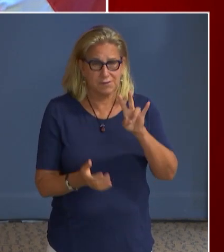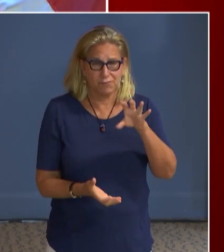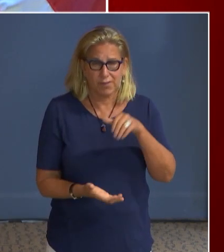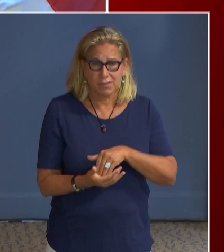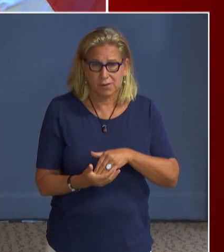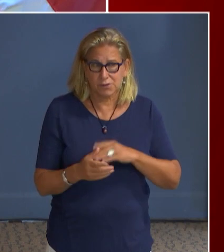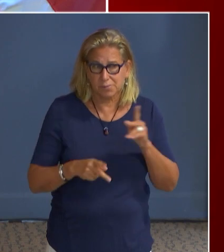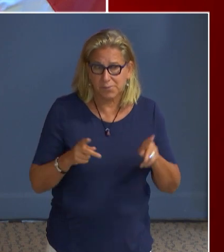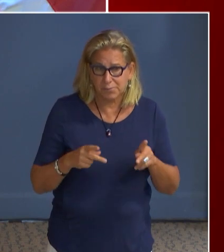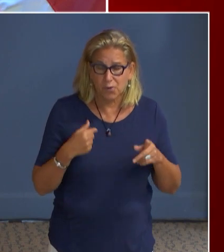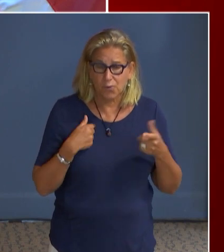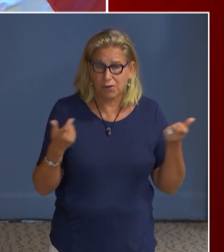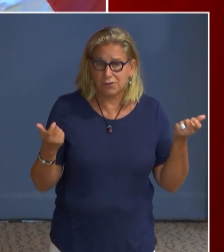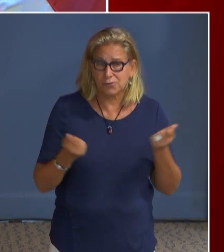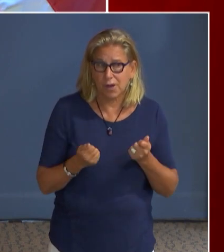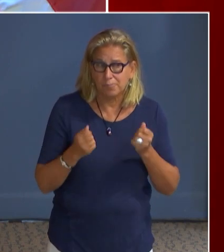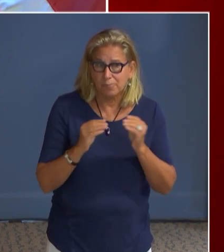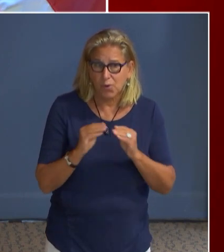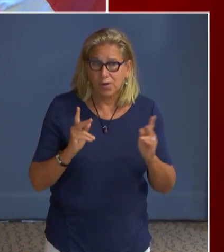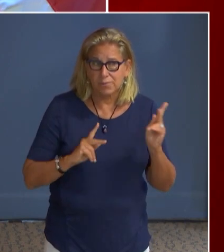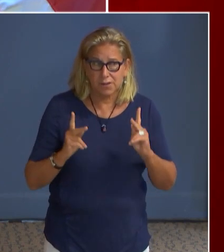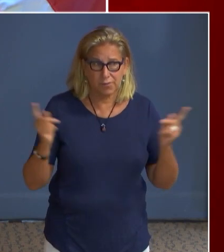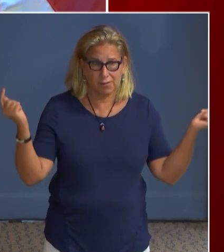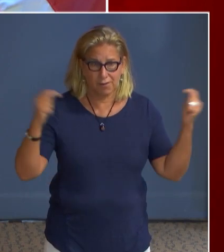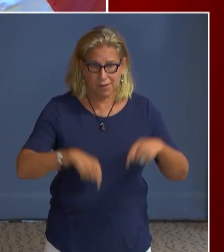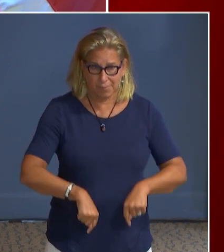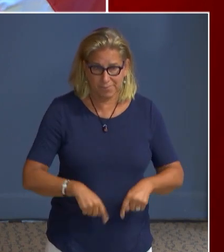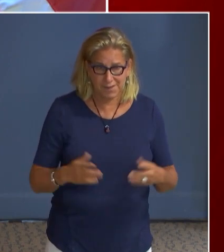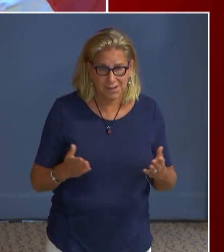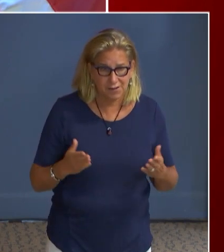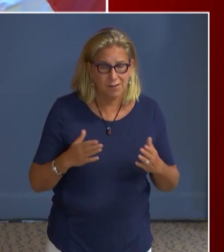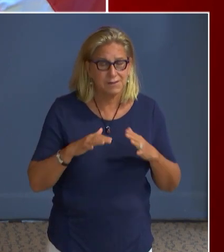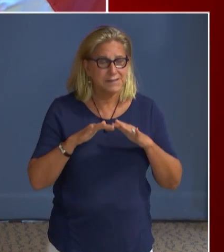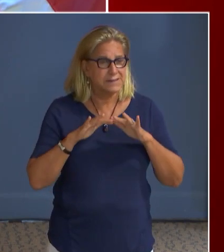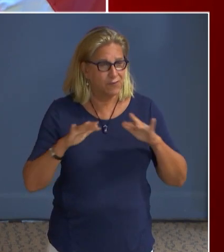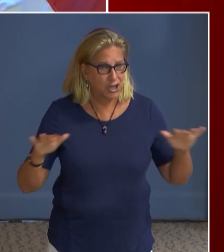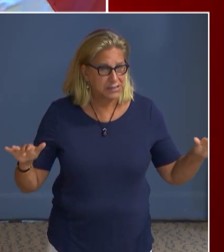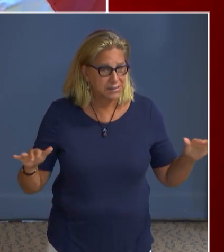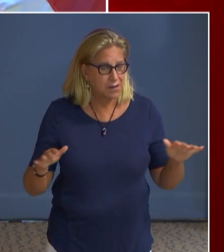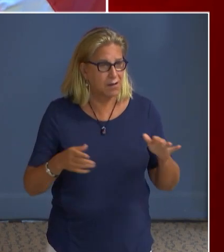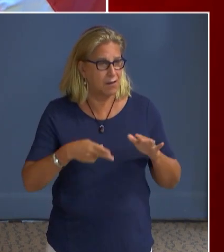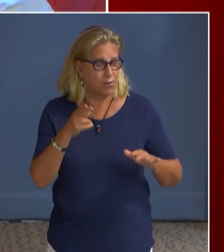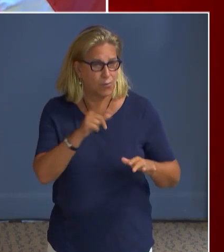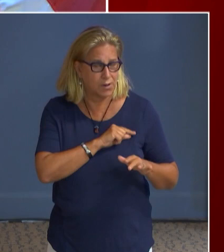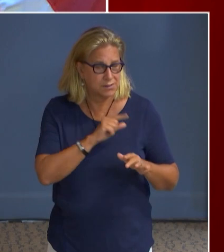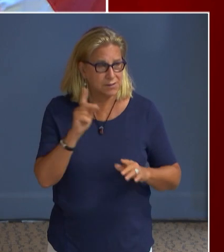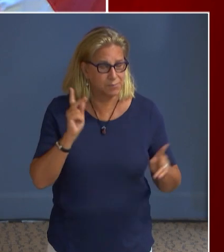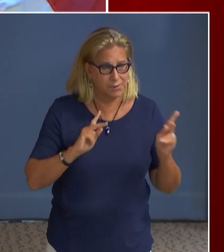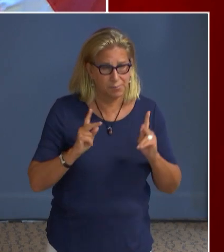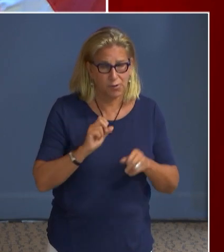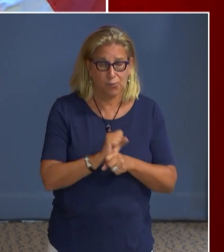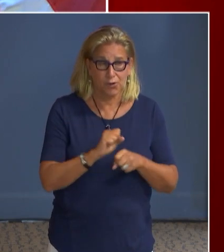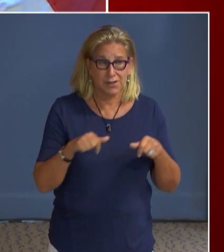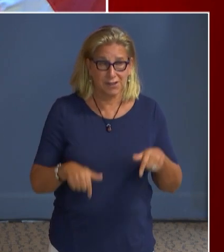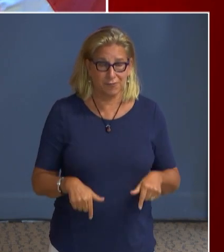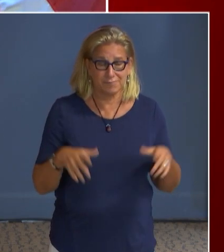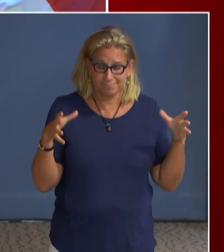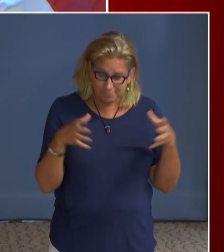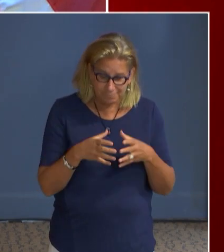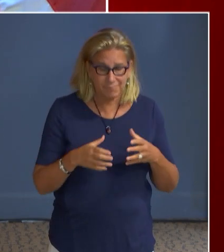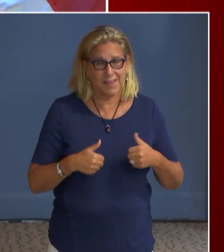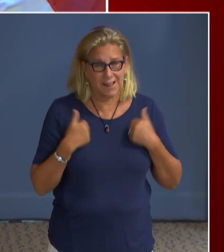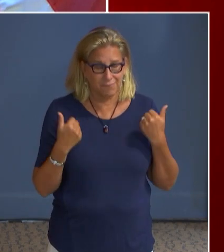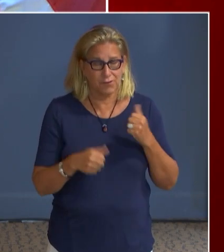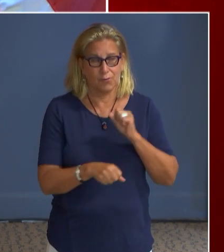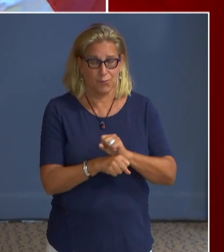and diverse pool of qualified candidates, our residents. To keep up with this growth, we continuously focus on making sure that we